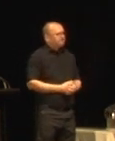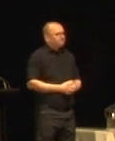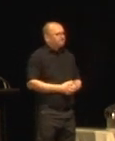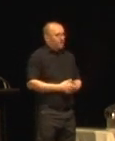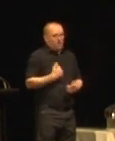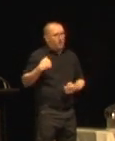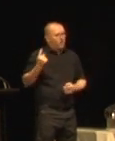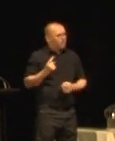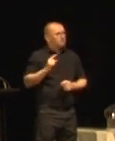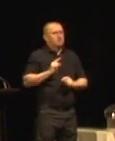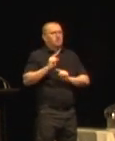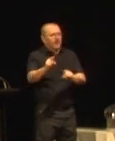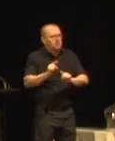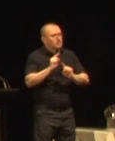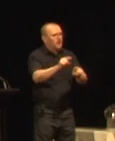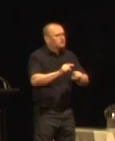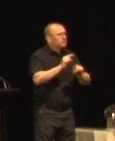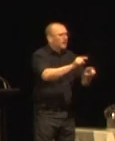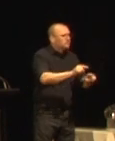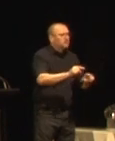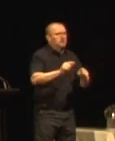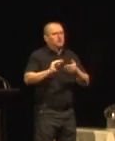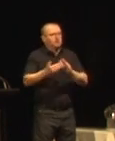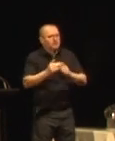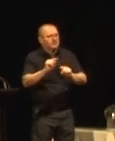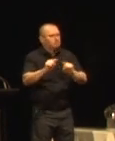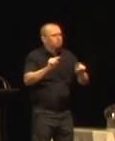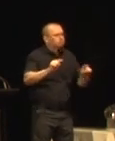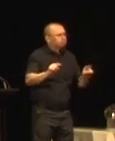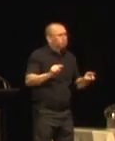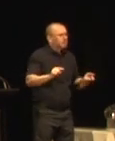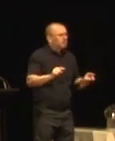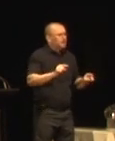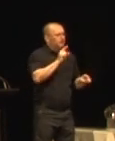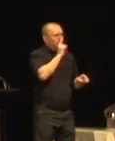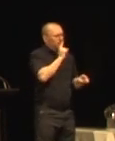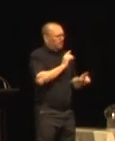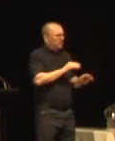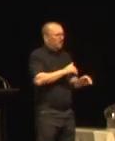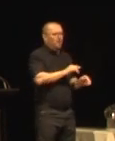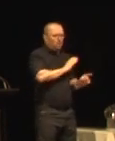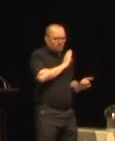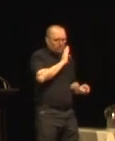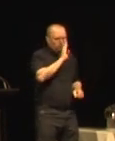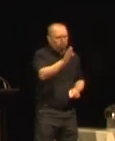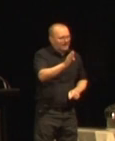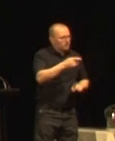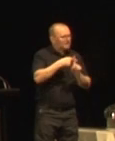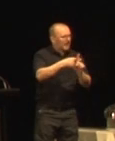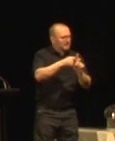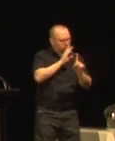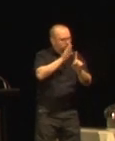people in neighborhoods and communities to go straight over to the target. So a lot of what I'm